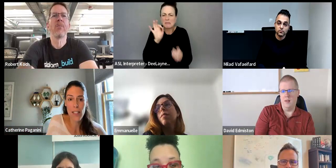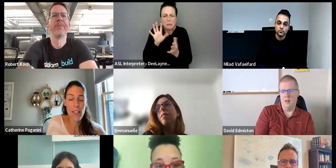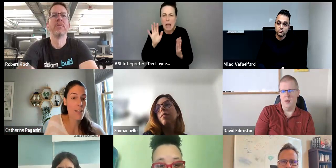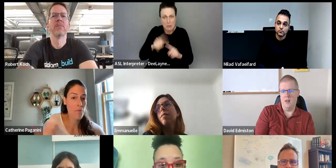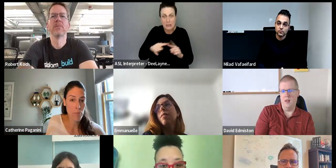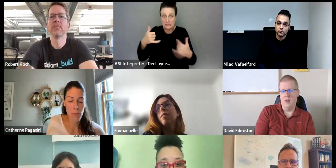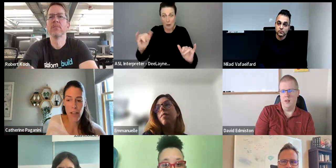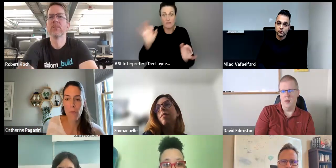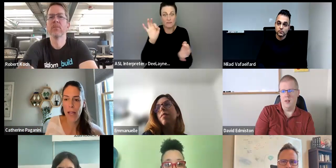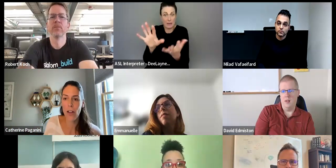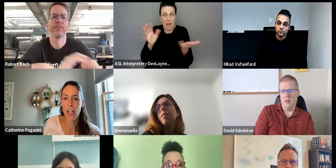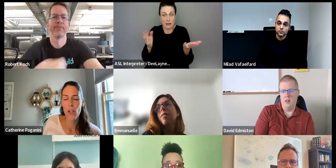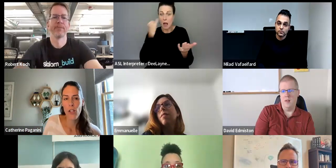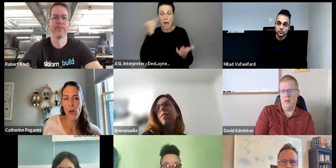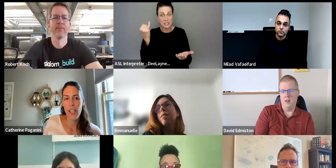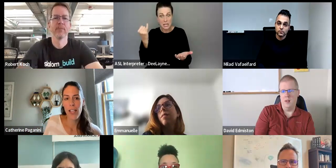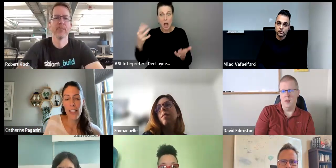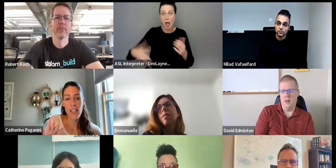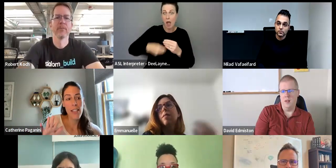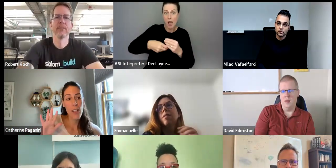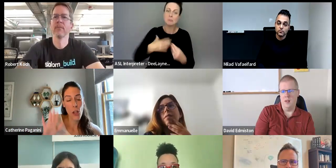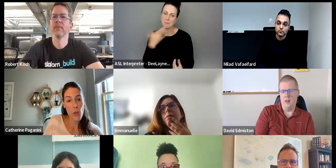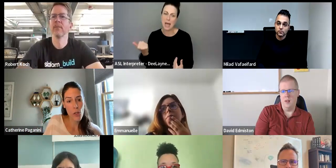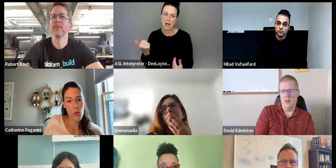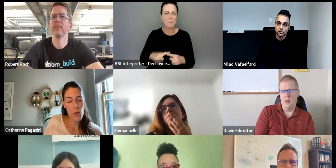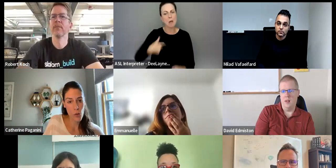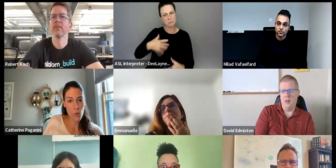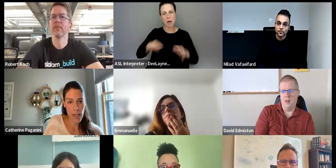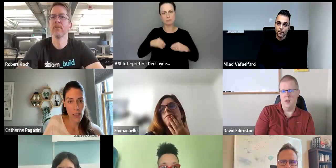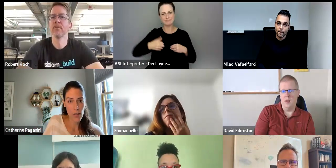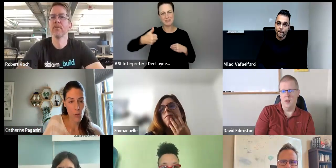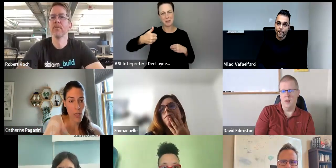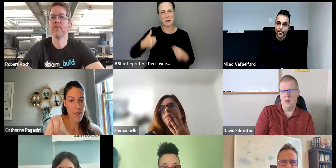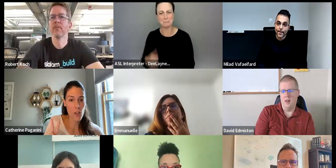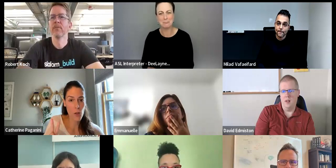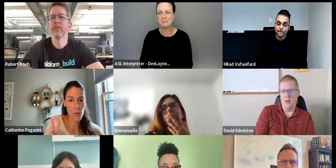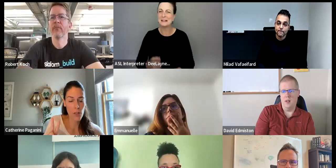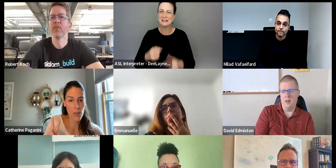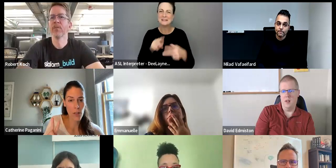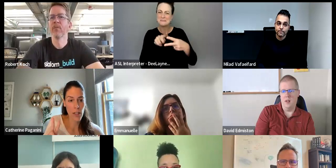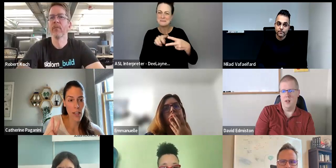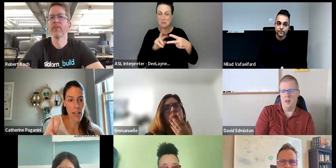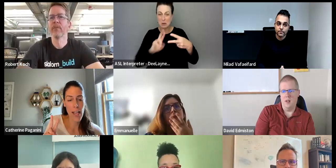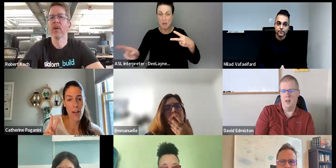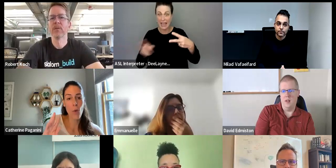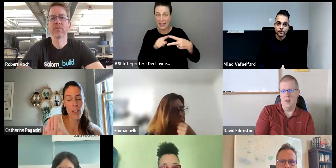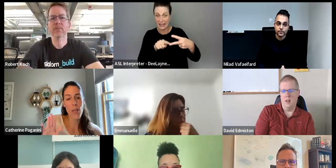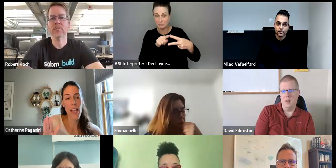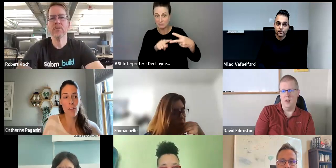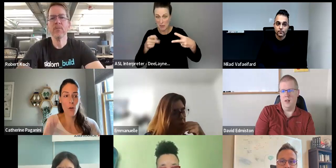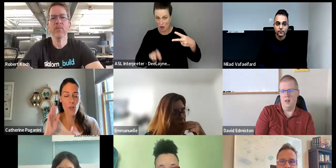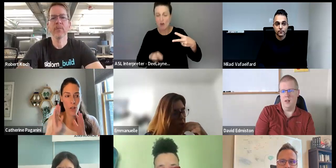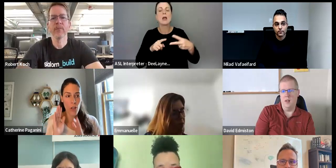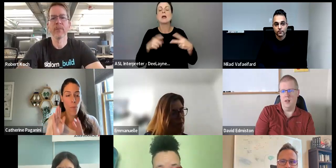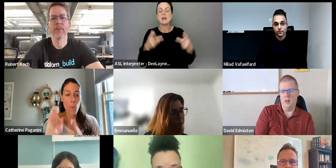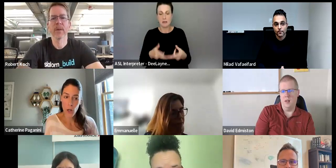if you have some ideas, even better. So I think let's get those two ready, because we have two. And then once we